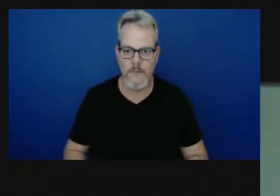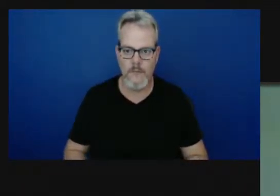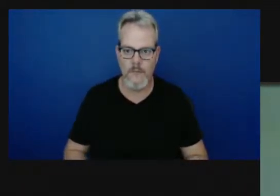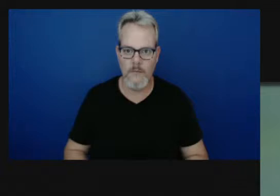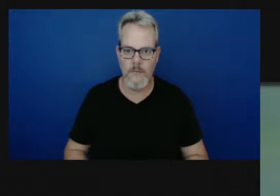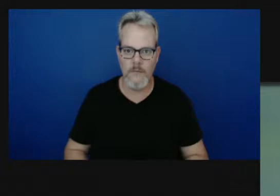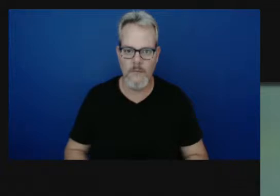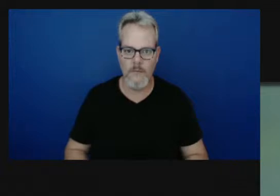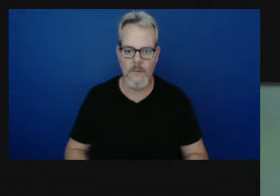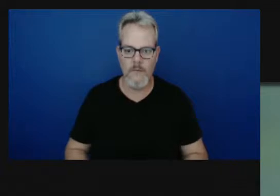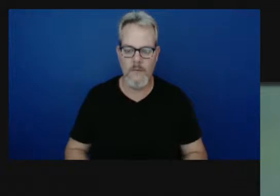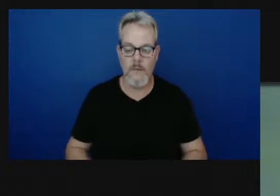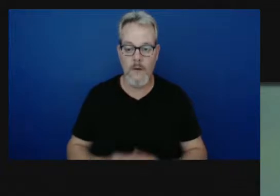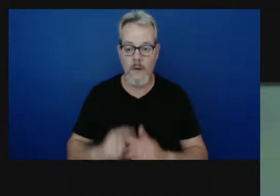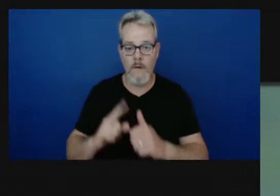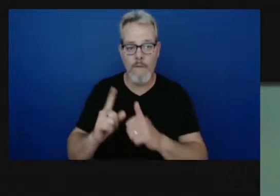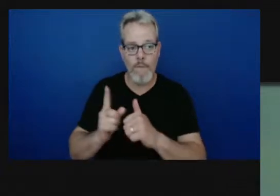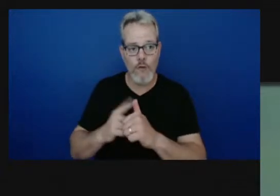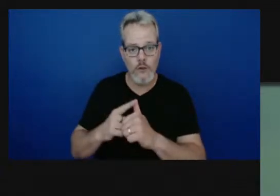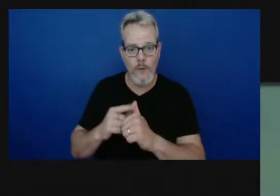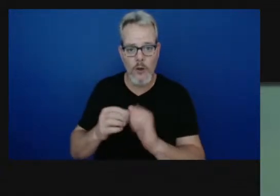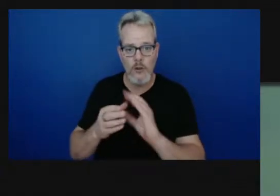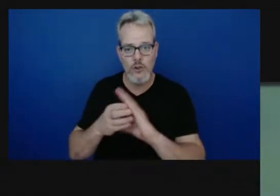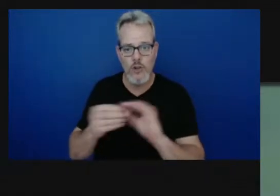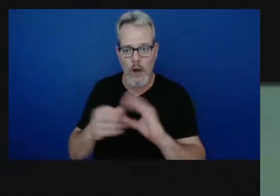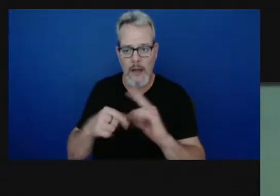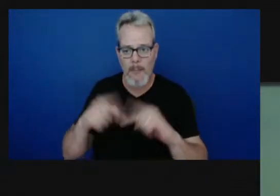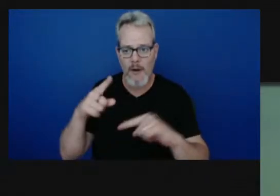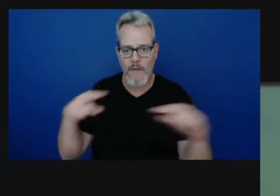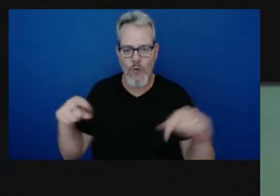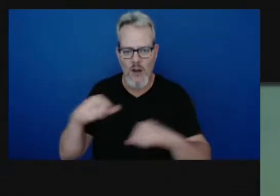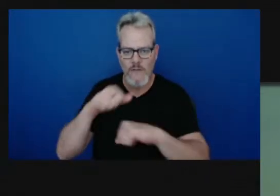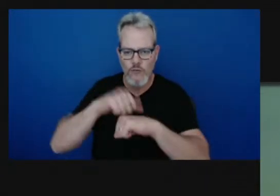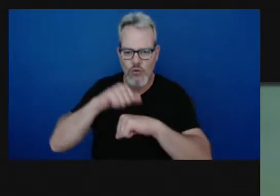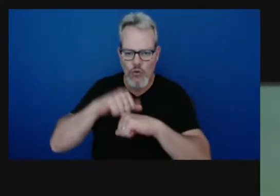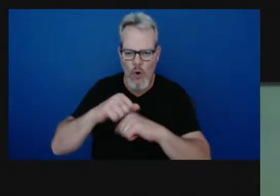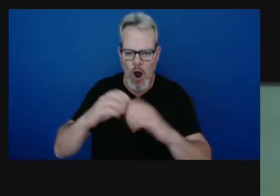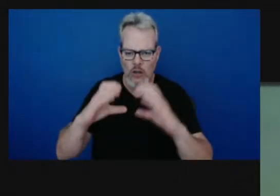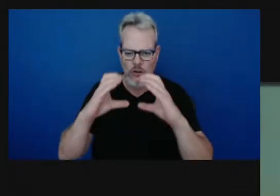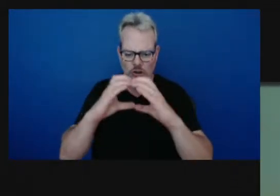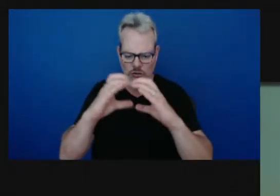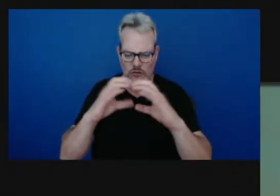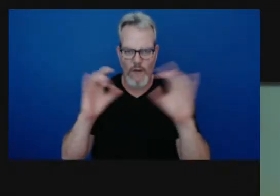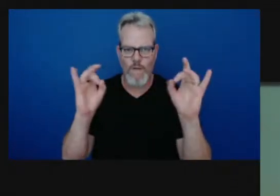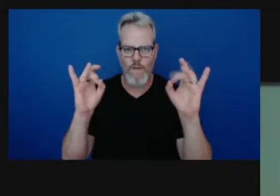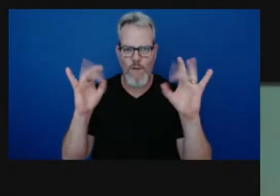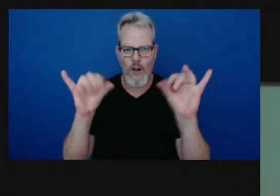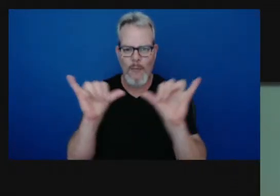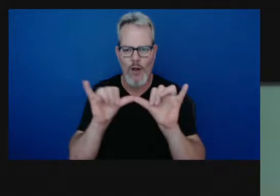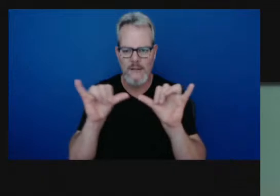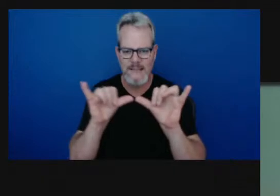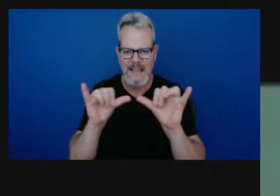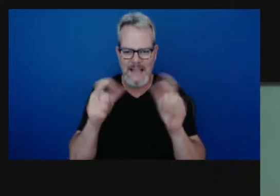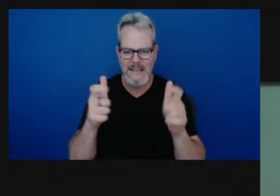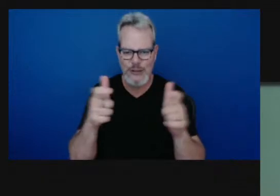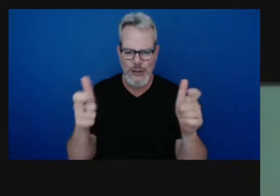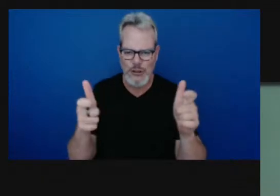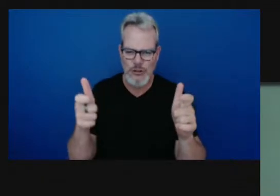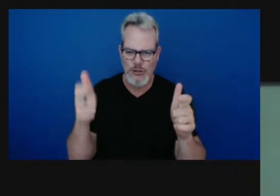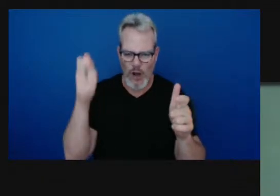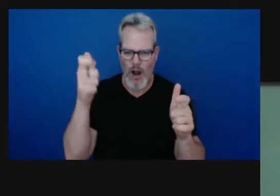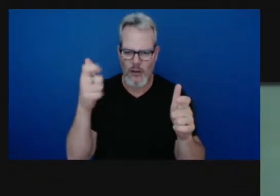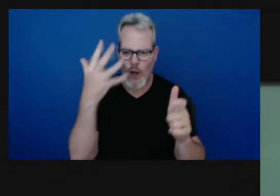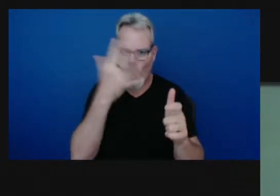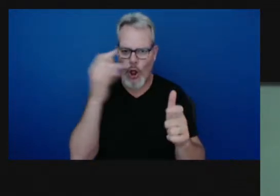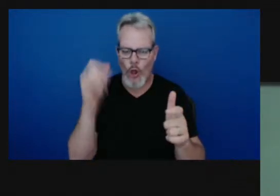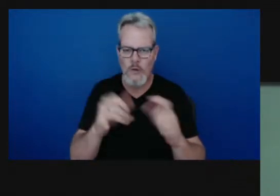all, I'm going to be talking about blocks that are larger, are volleyball size and larger, that behave ballistically like cannonballs.